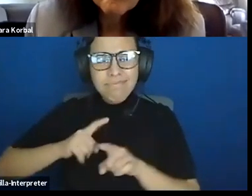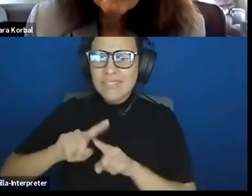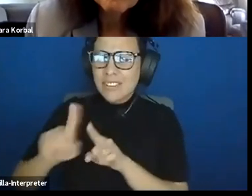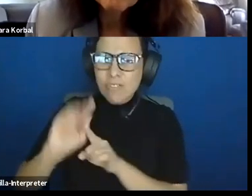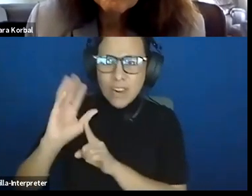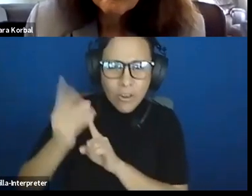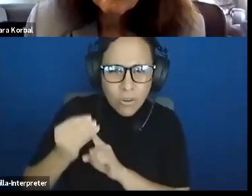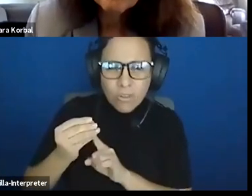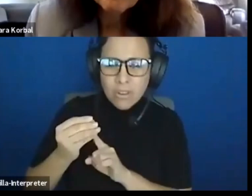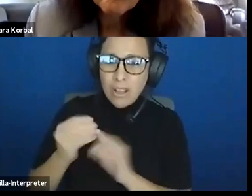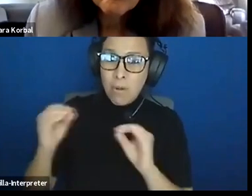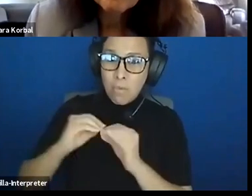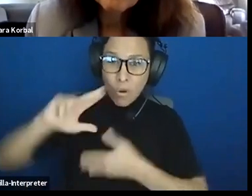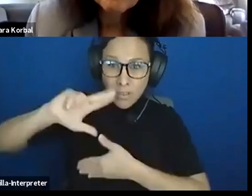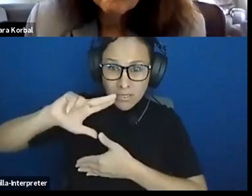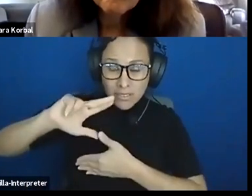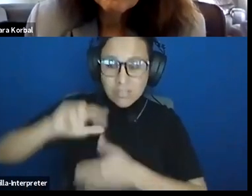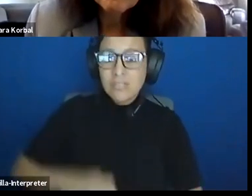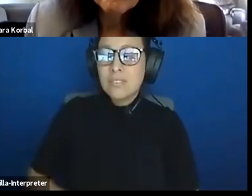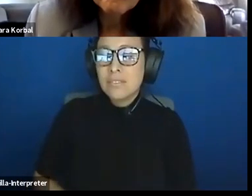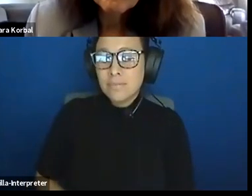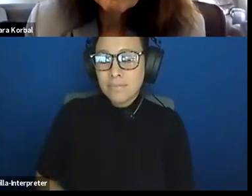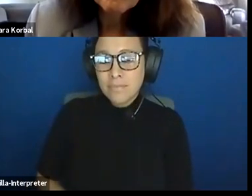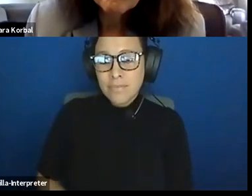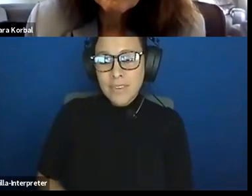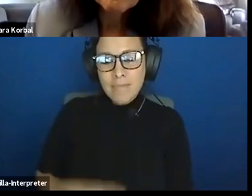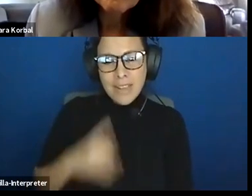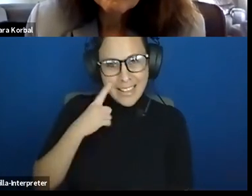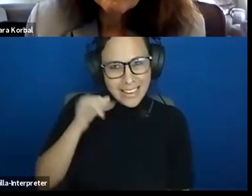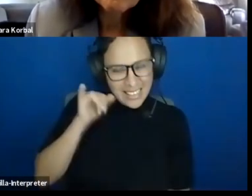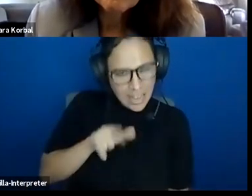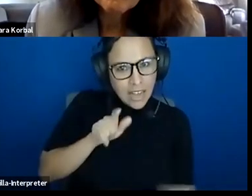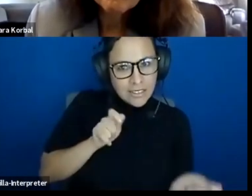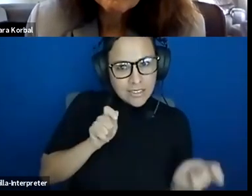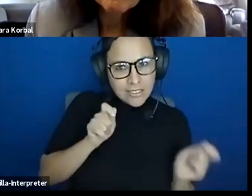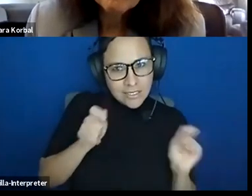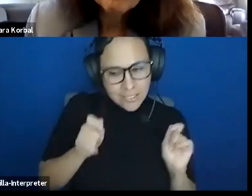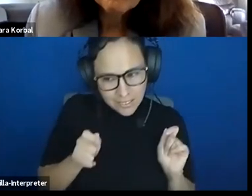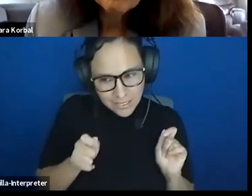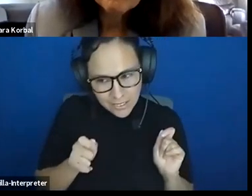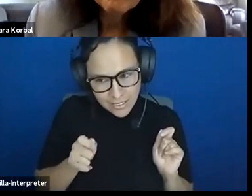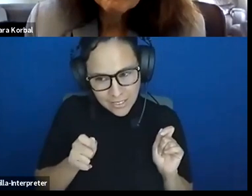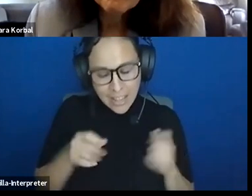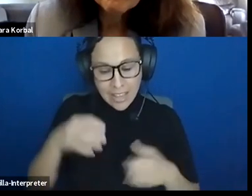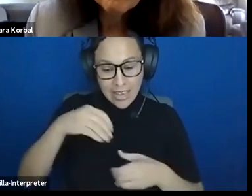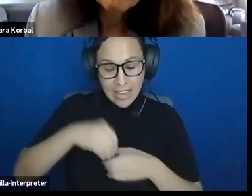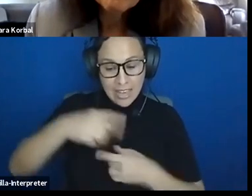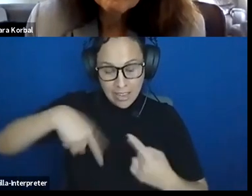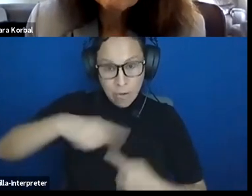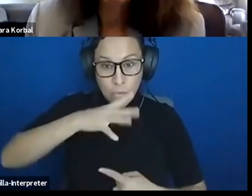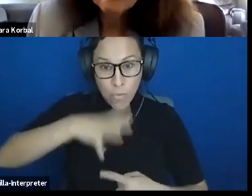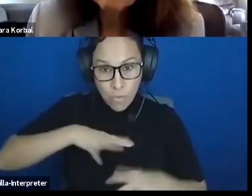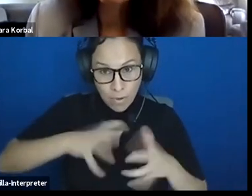and especially in Latin America. But I think that has been changing, and among women, I think Margaret, as I said,